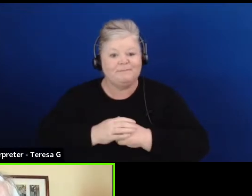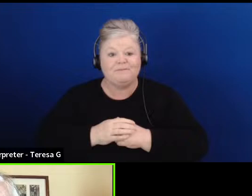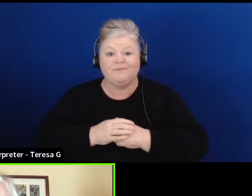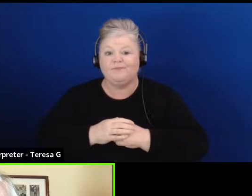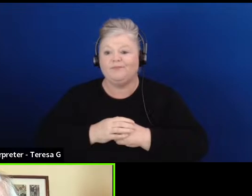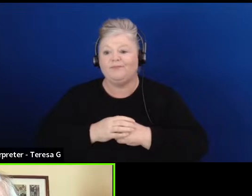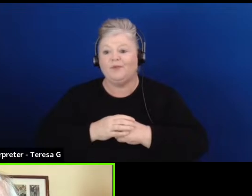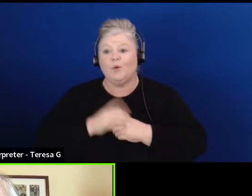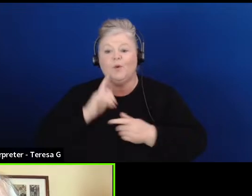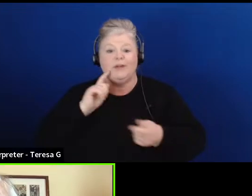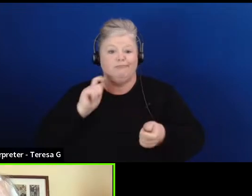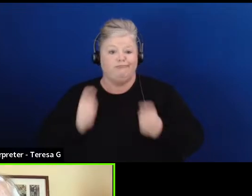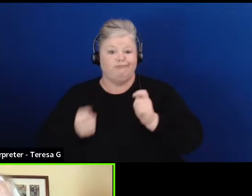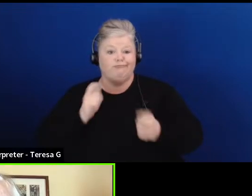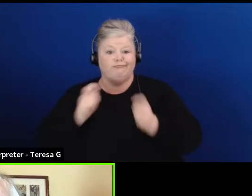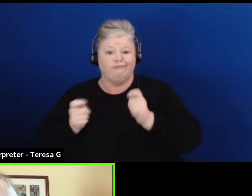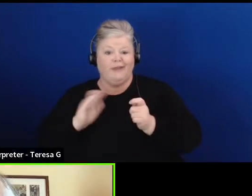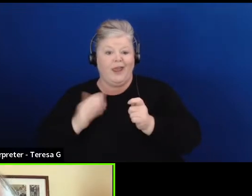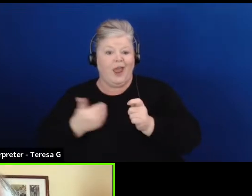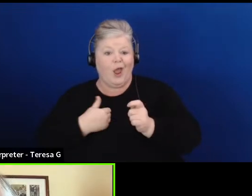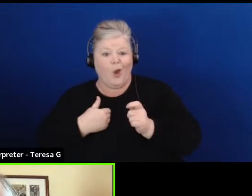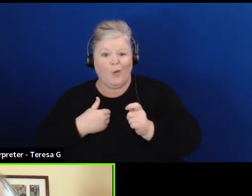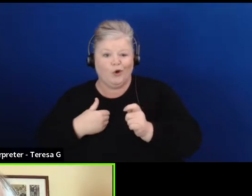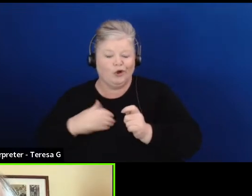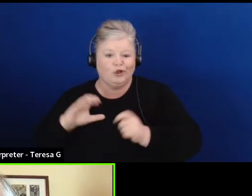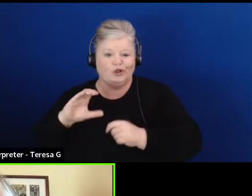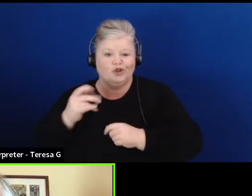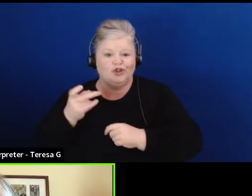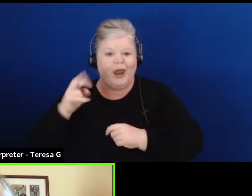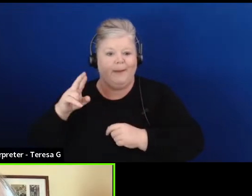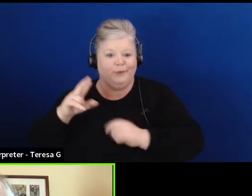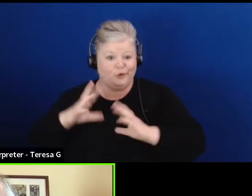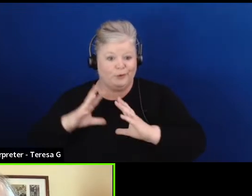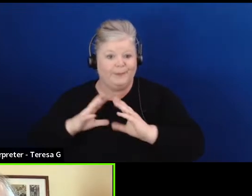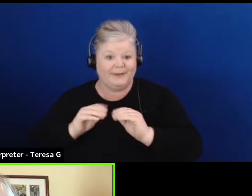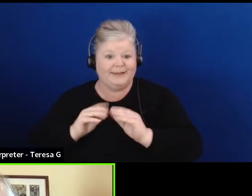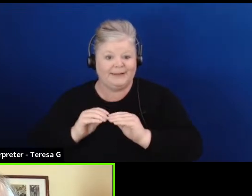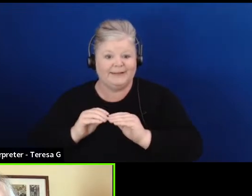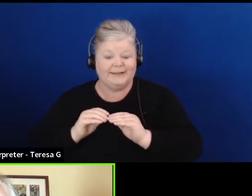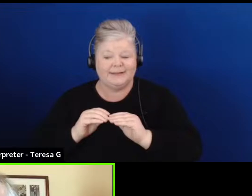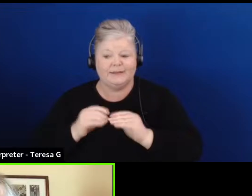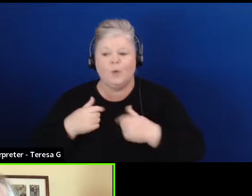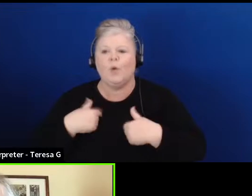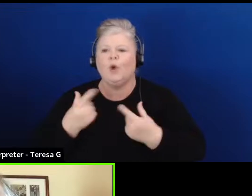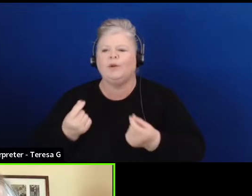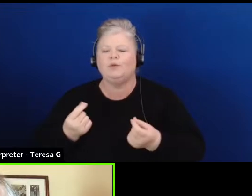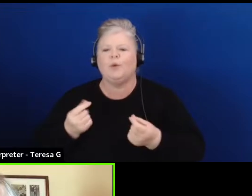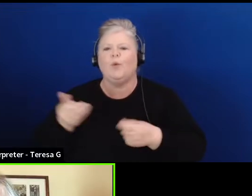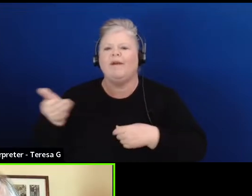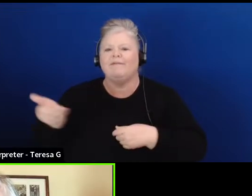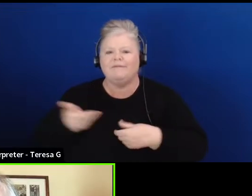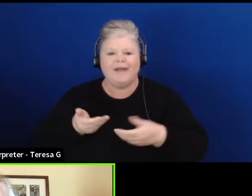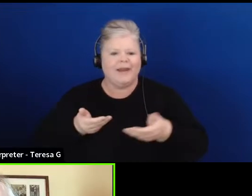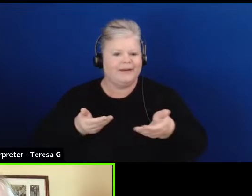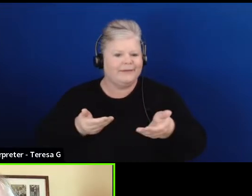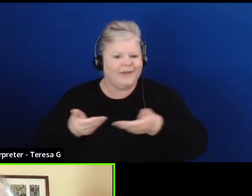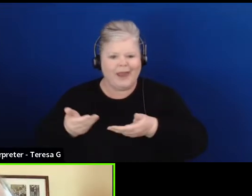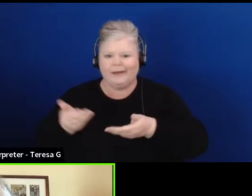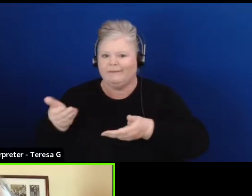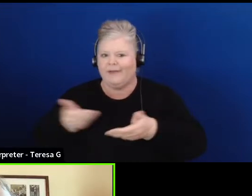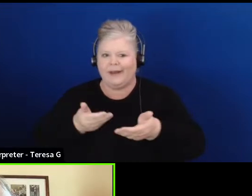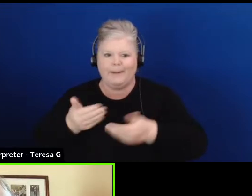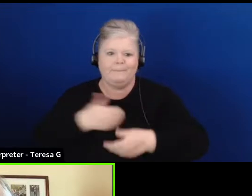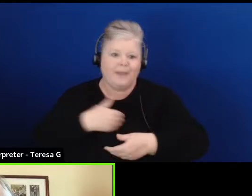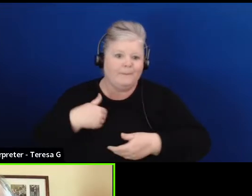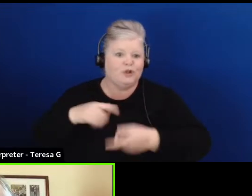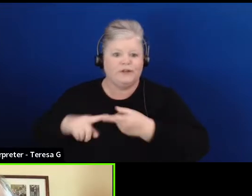reconfigured our chapter meetings, and we have we invite our members, friends, attendees, anyone to